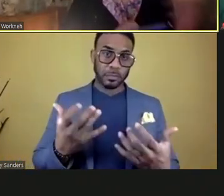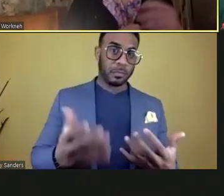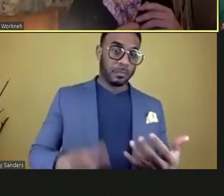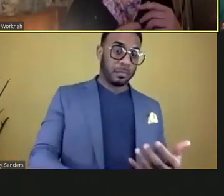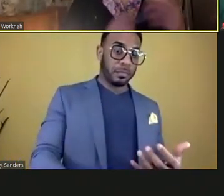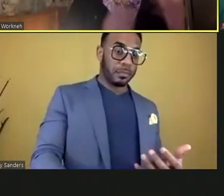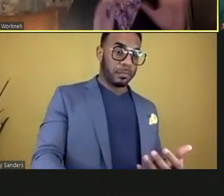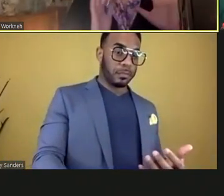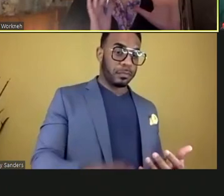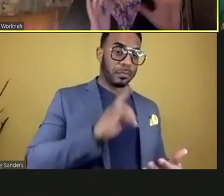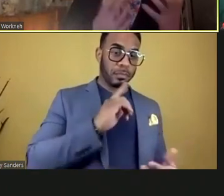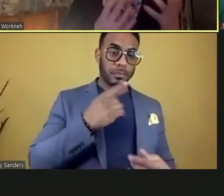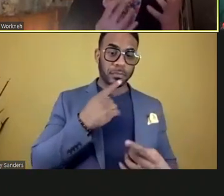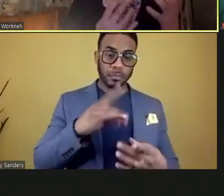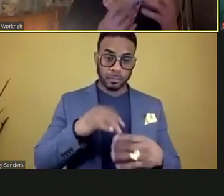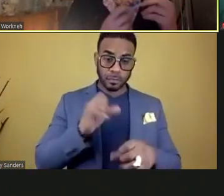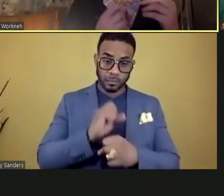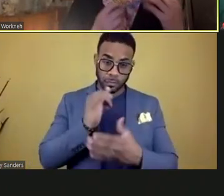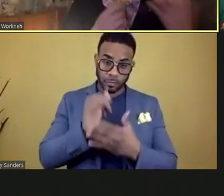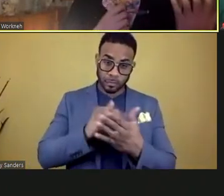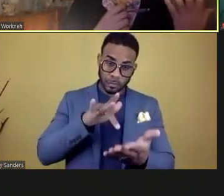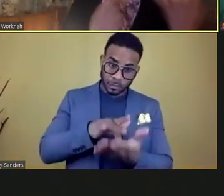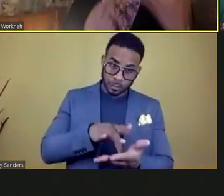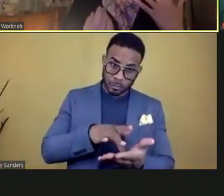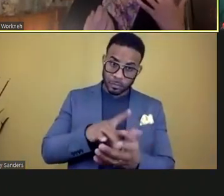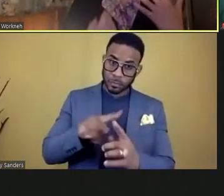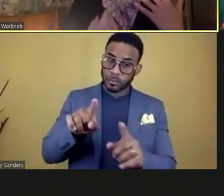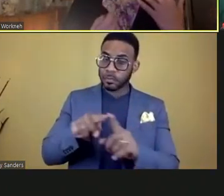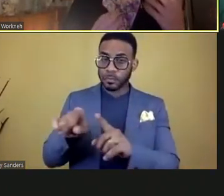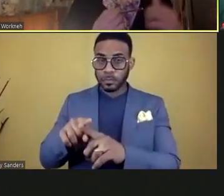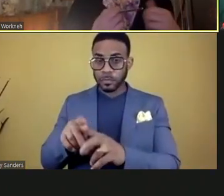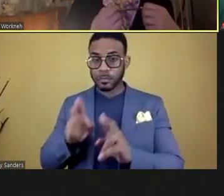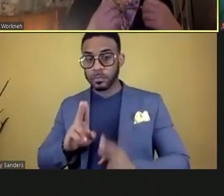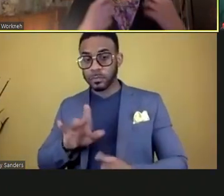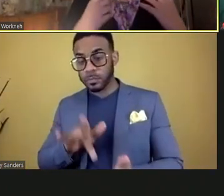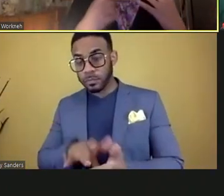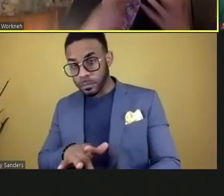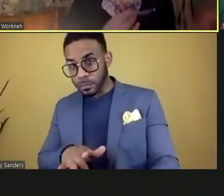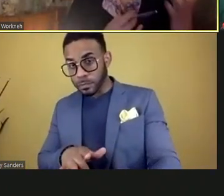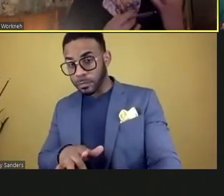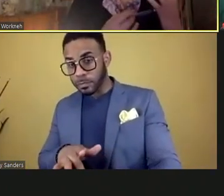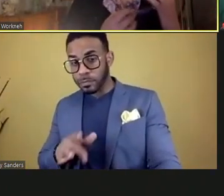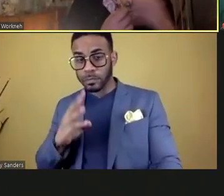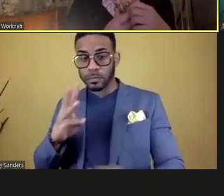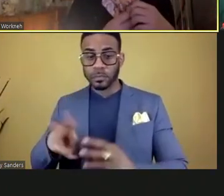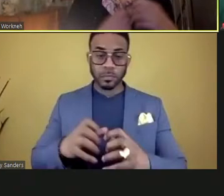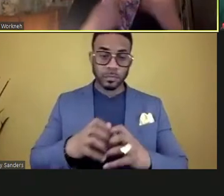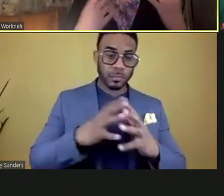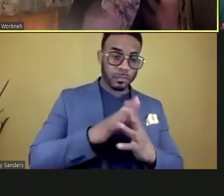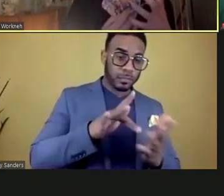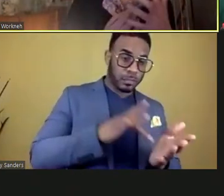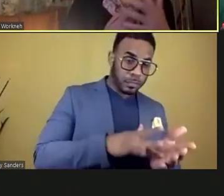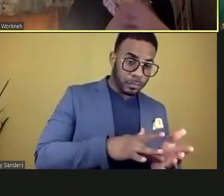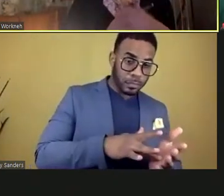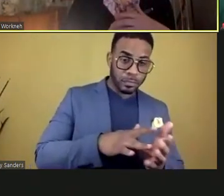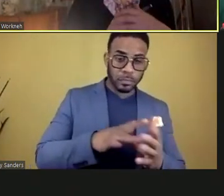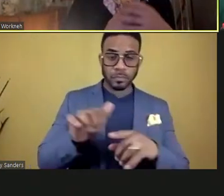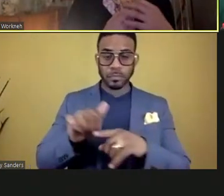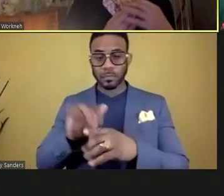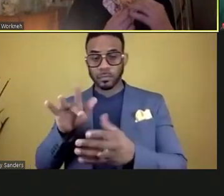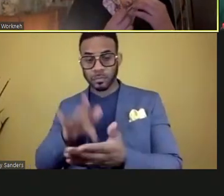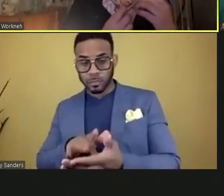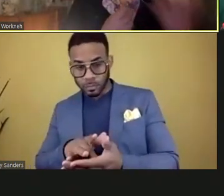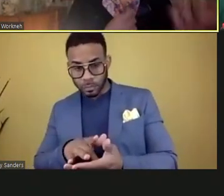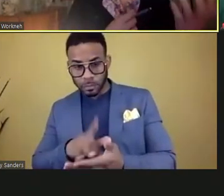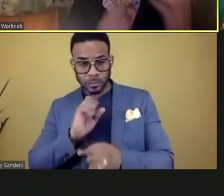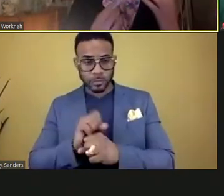be sure to say that this work is artist-centered, but it's also human-centered and world-building-centered and practice-centered and